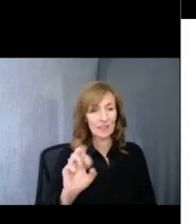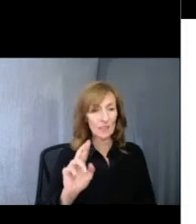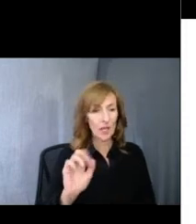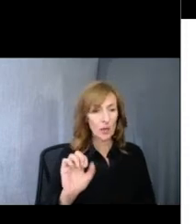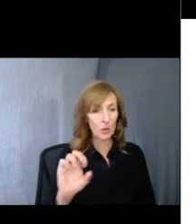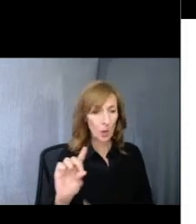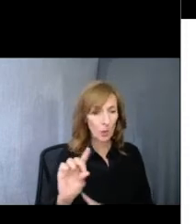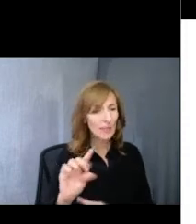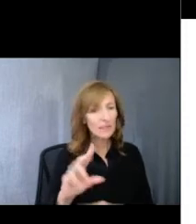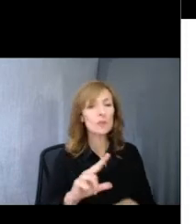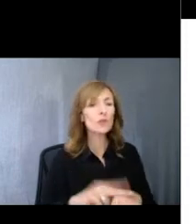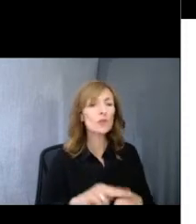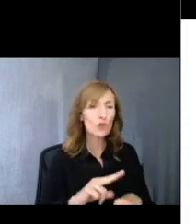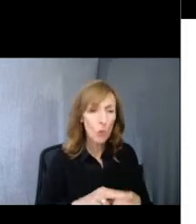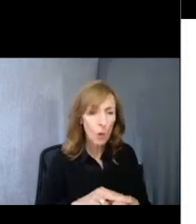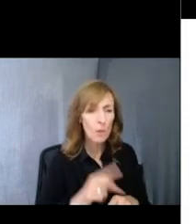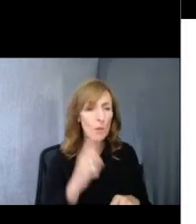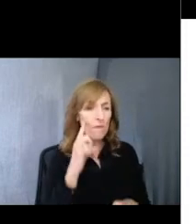the urine.